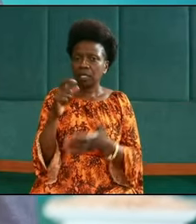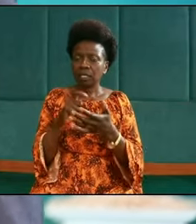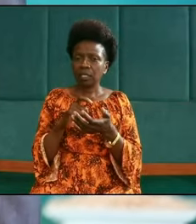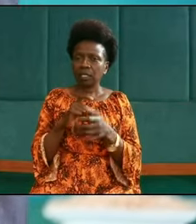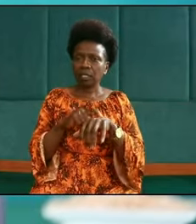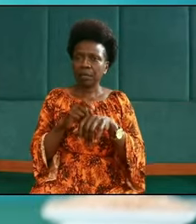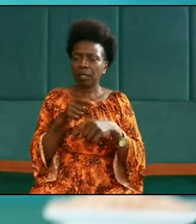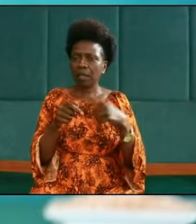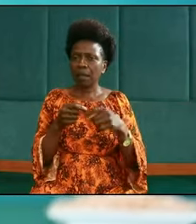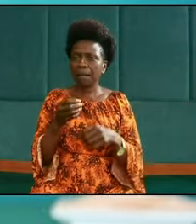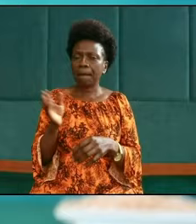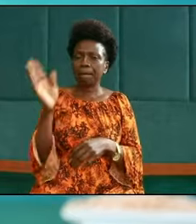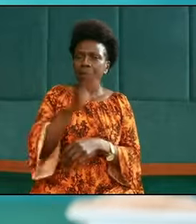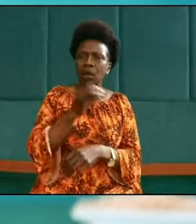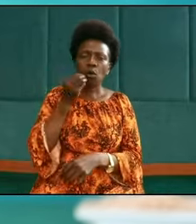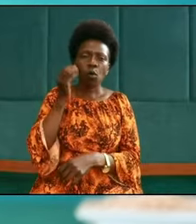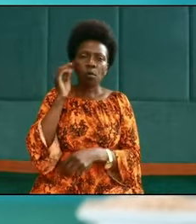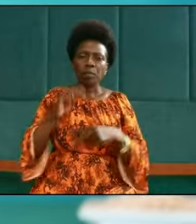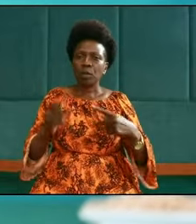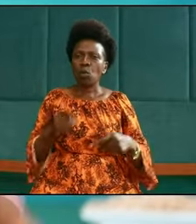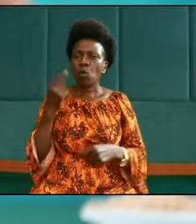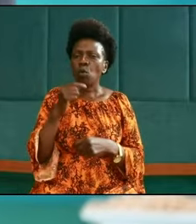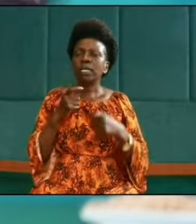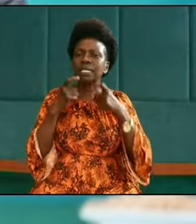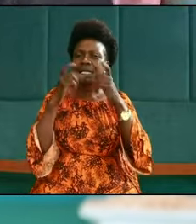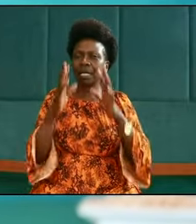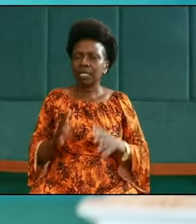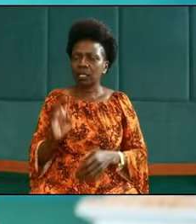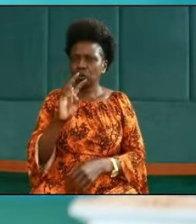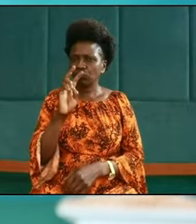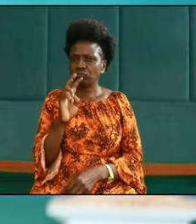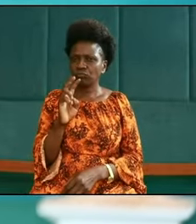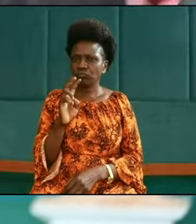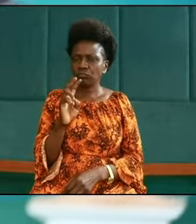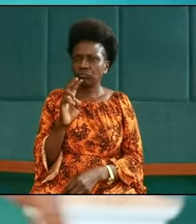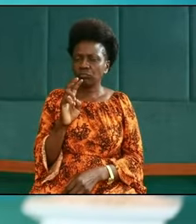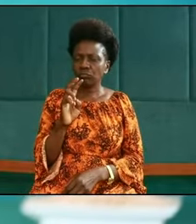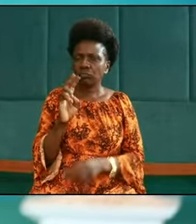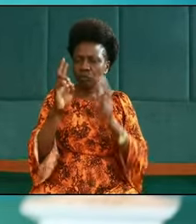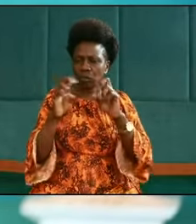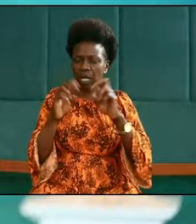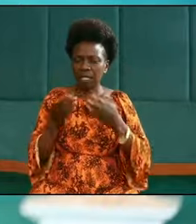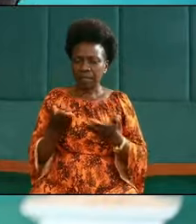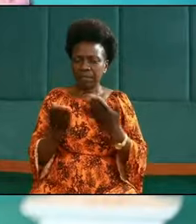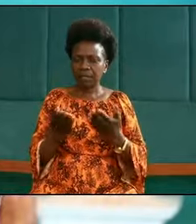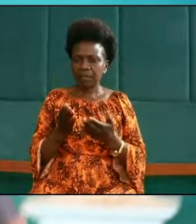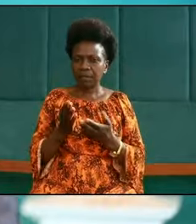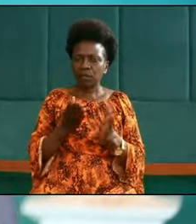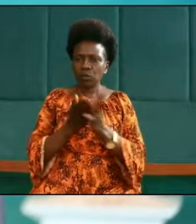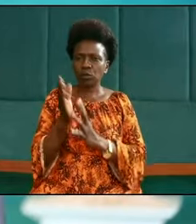home, people who were wicked sought her services by cheating